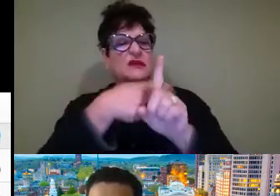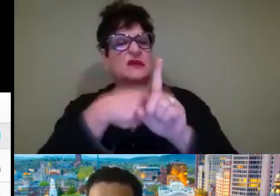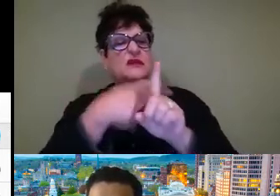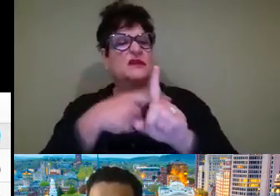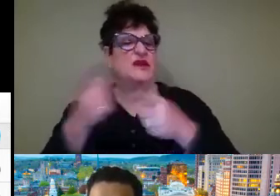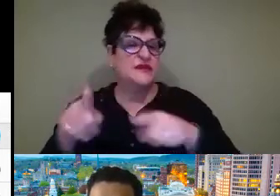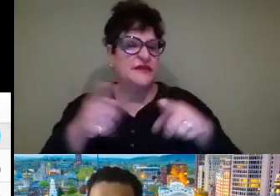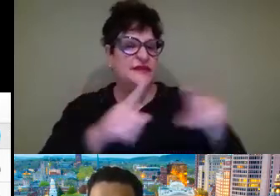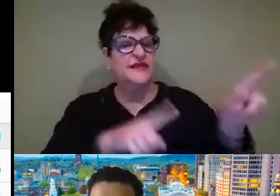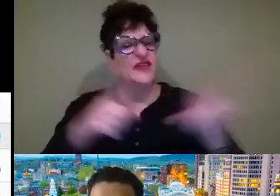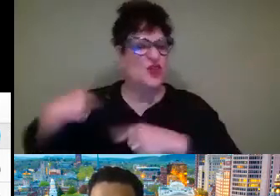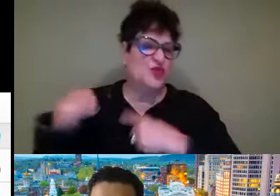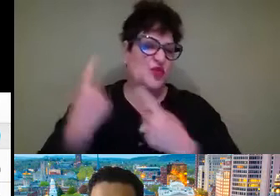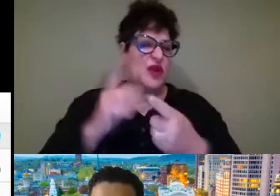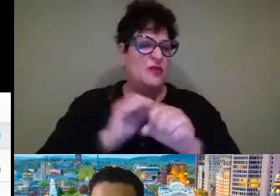the pandemic.